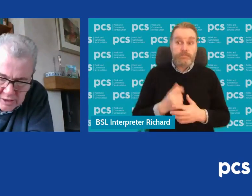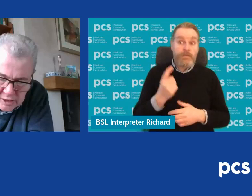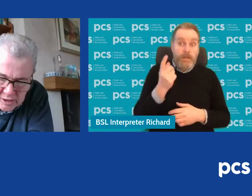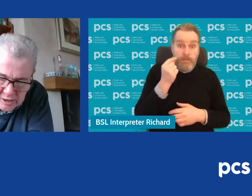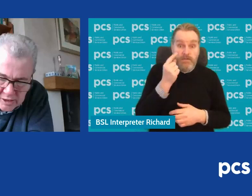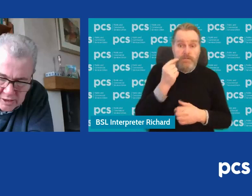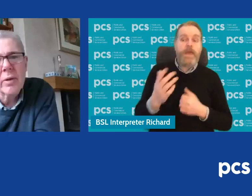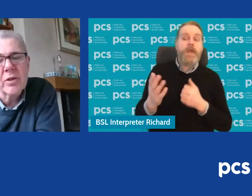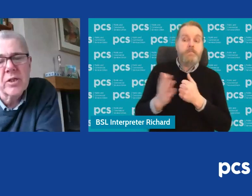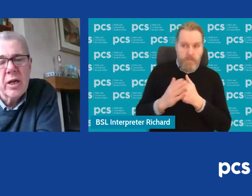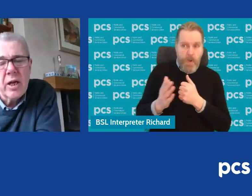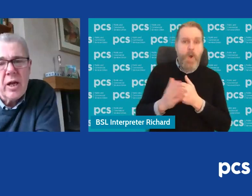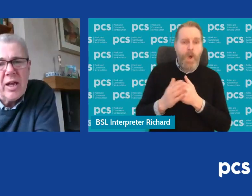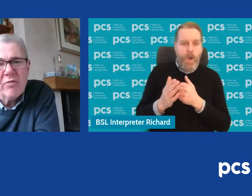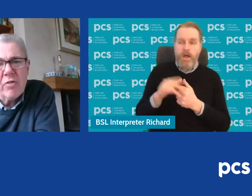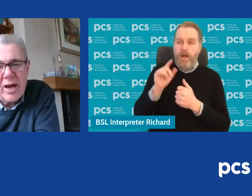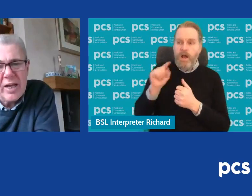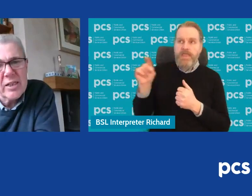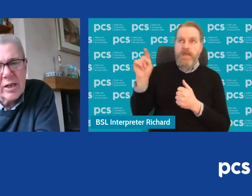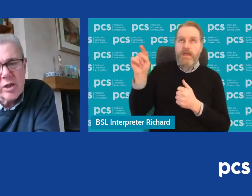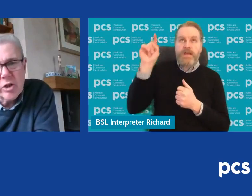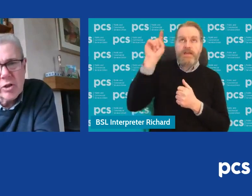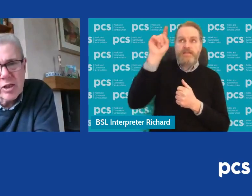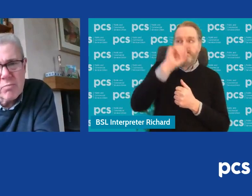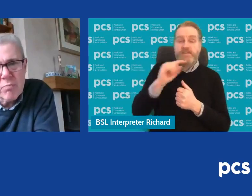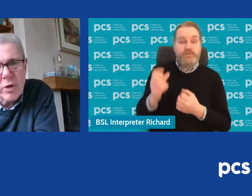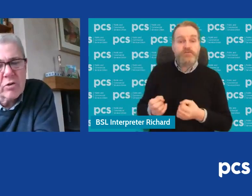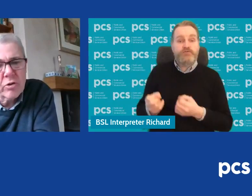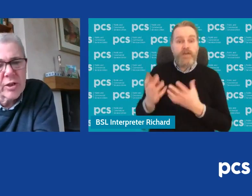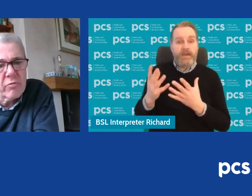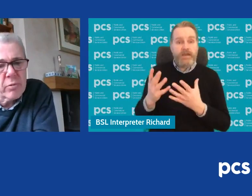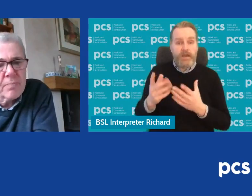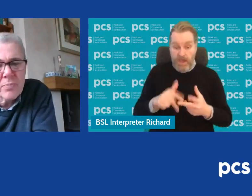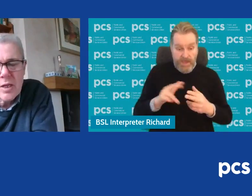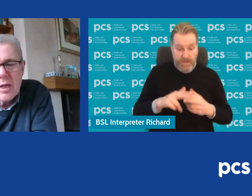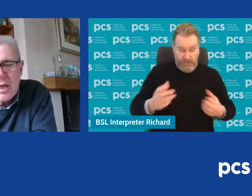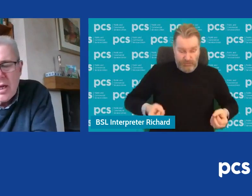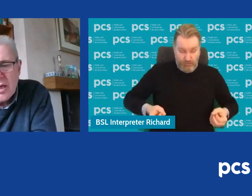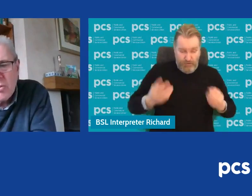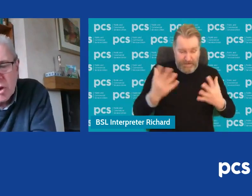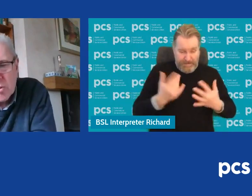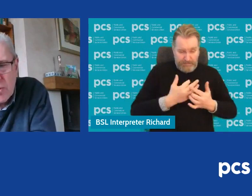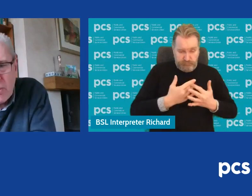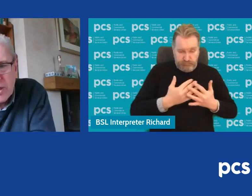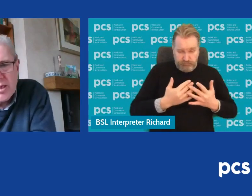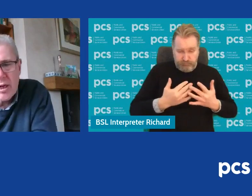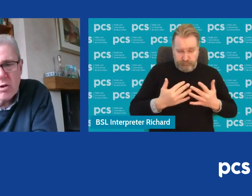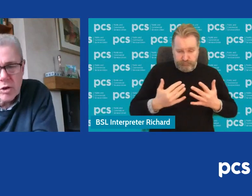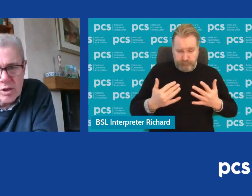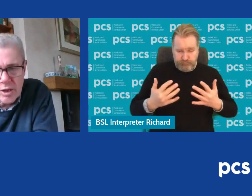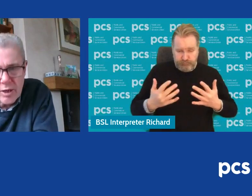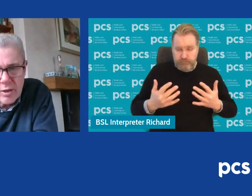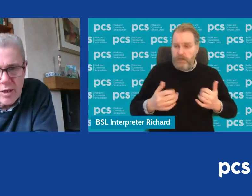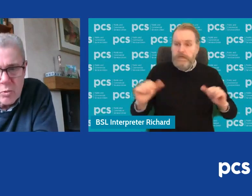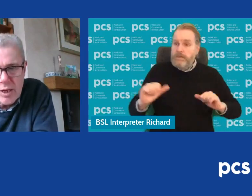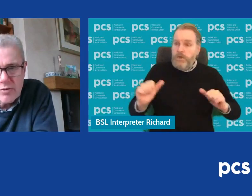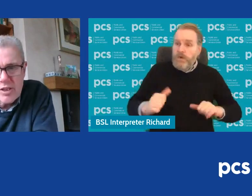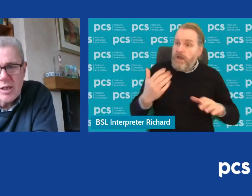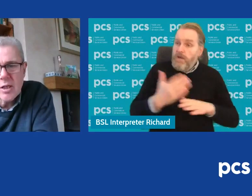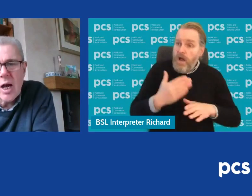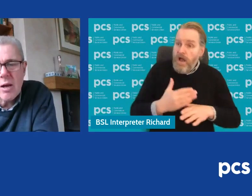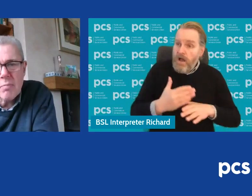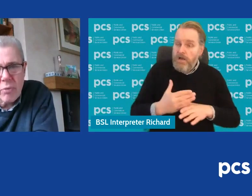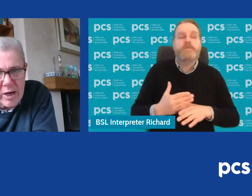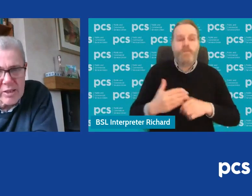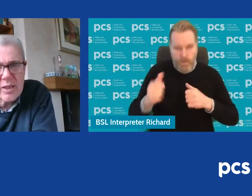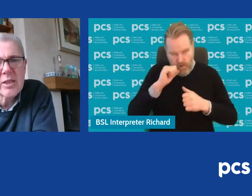number of other government departments if that escalation doesn't put pressure on the government. In other words, what we wanted to get across tonight is we have